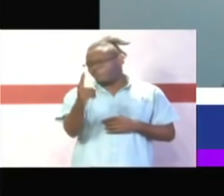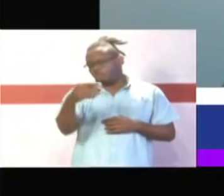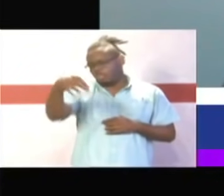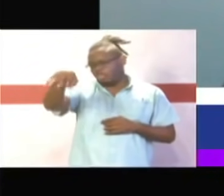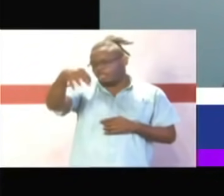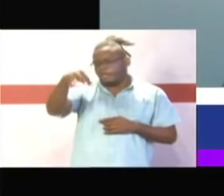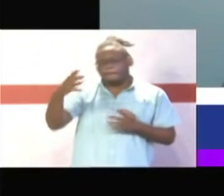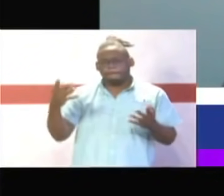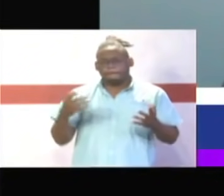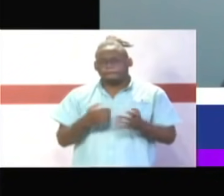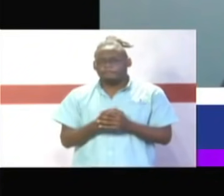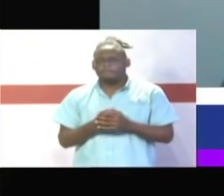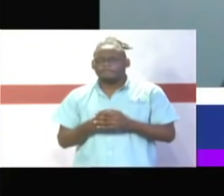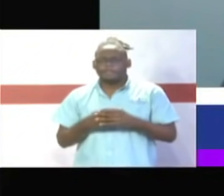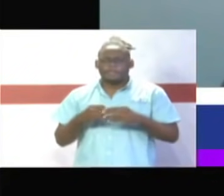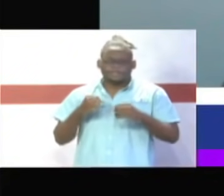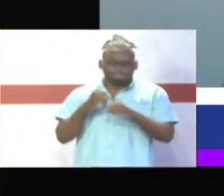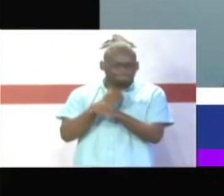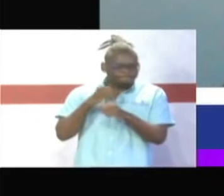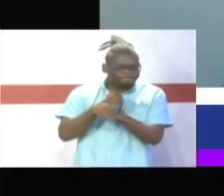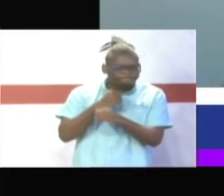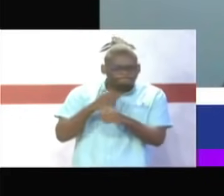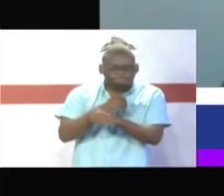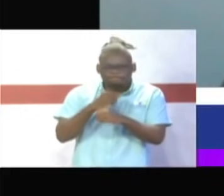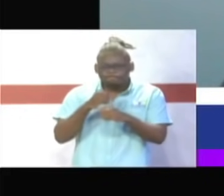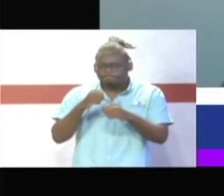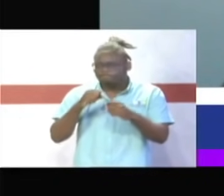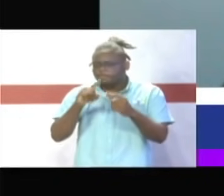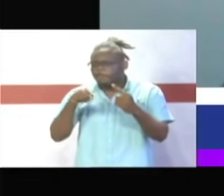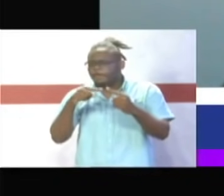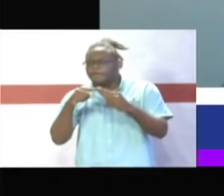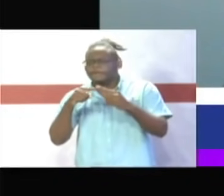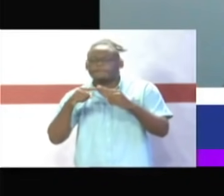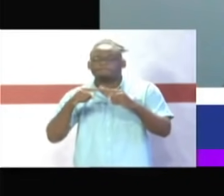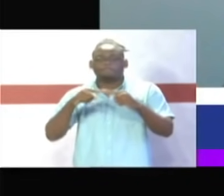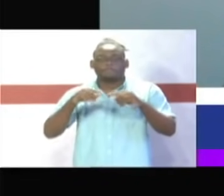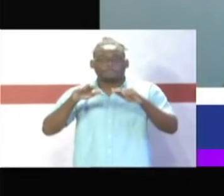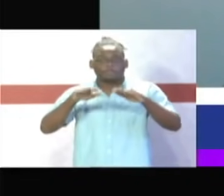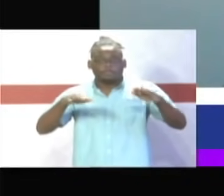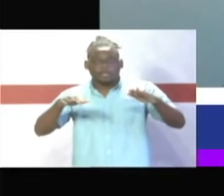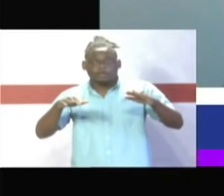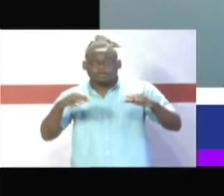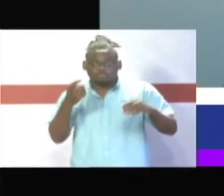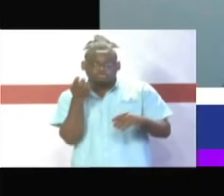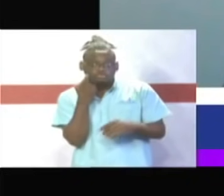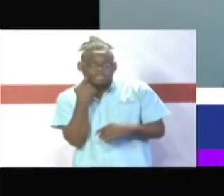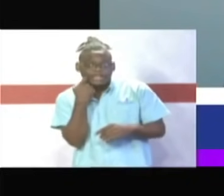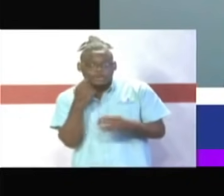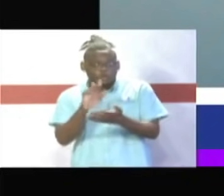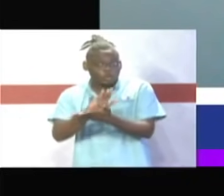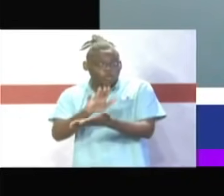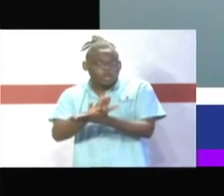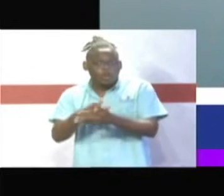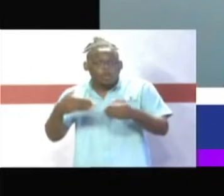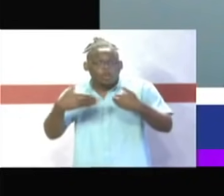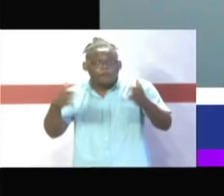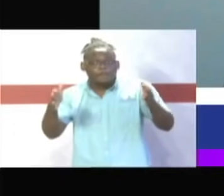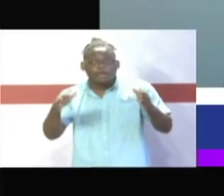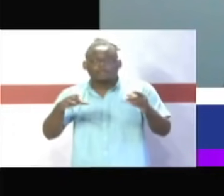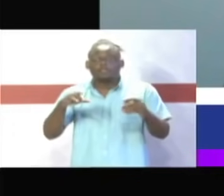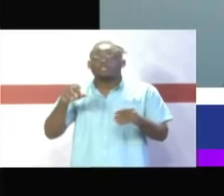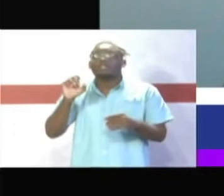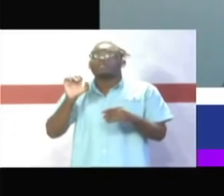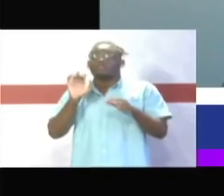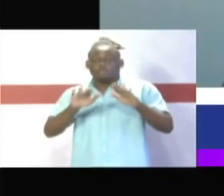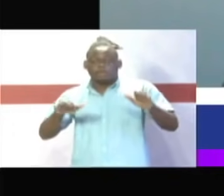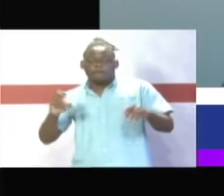regarding children who have, as school has reopened more than a month now, if we're having any spike